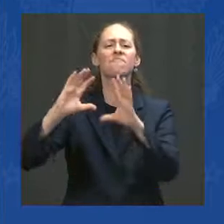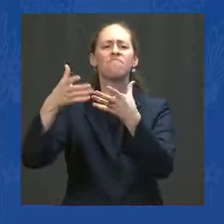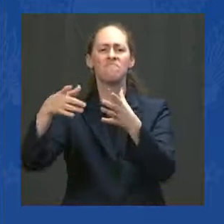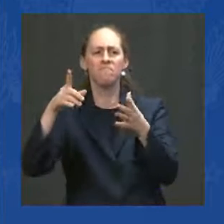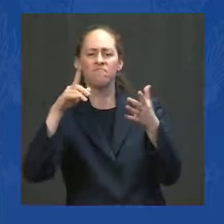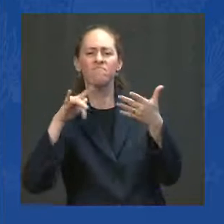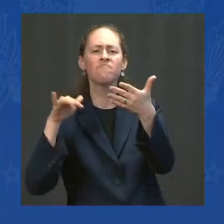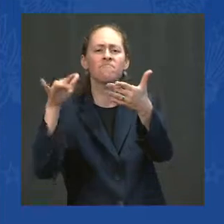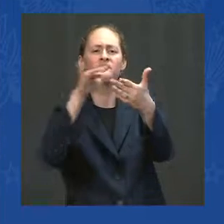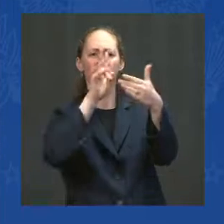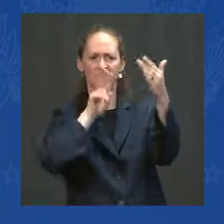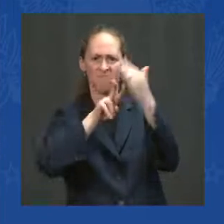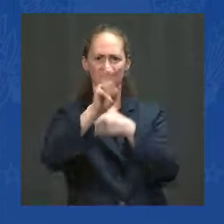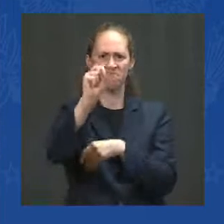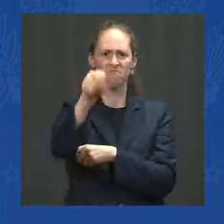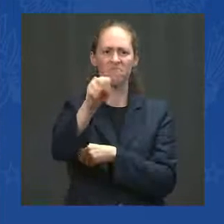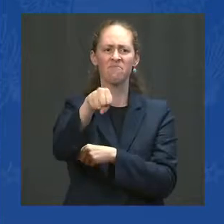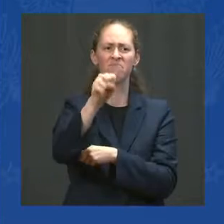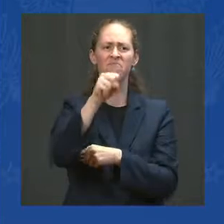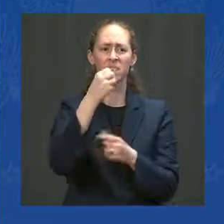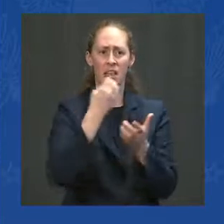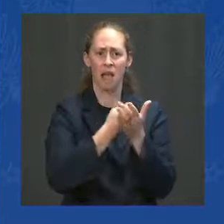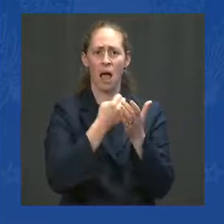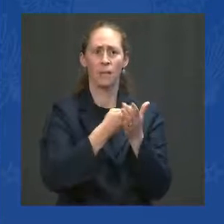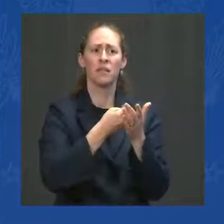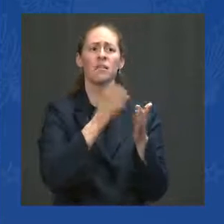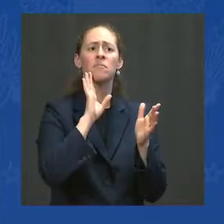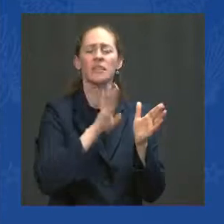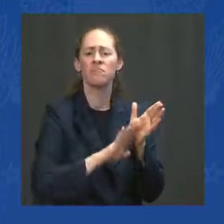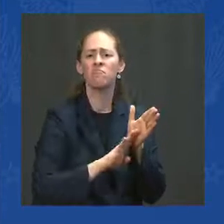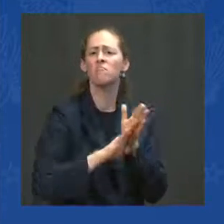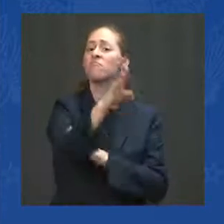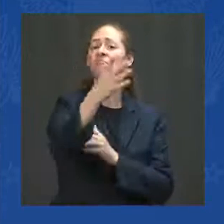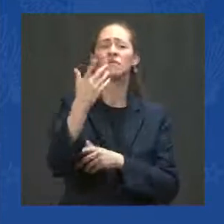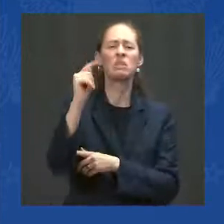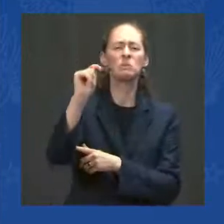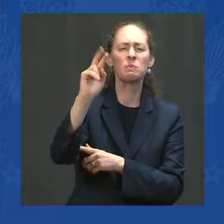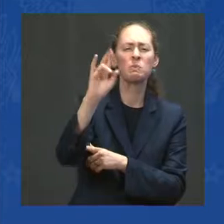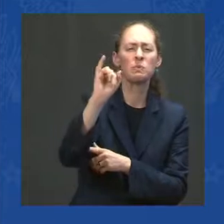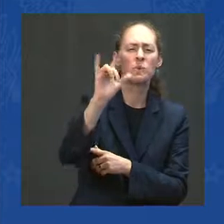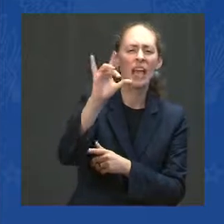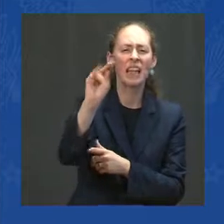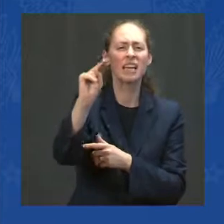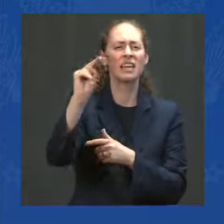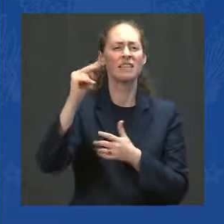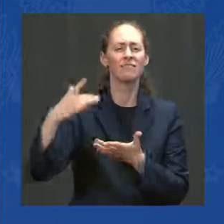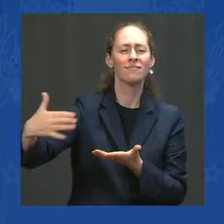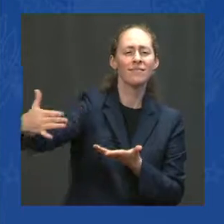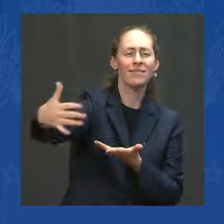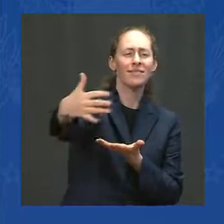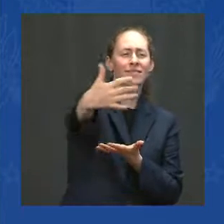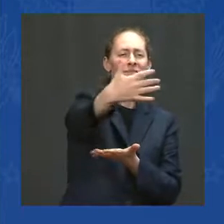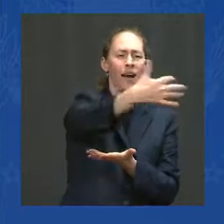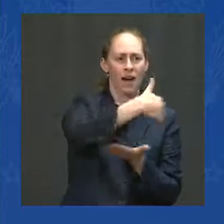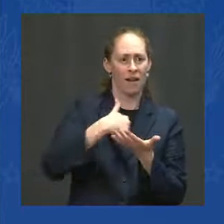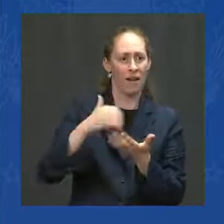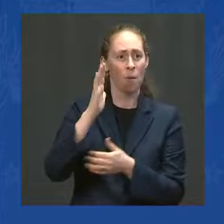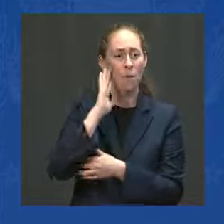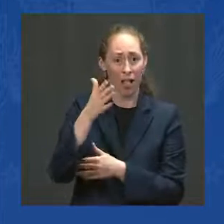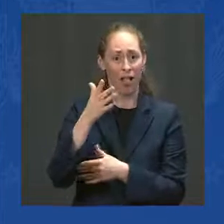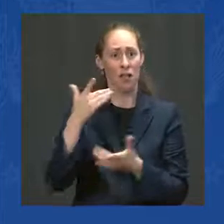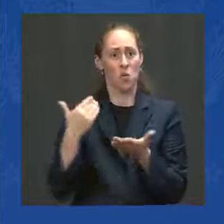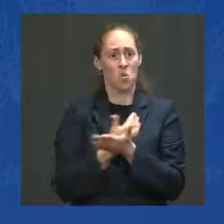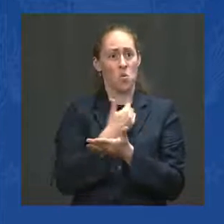by trillions of dollars, and it will create an additional 2 million jobs a year beyond what was